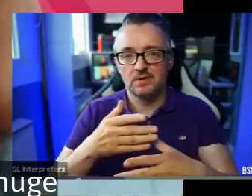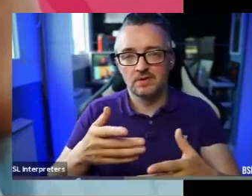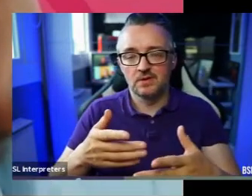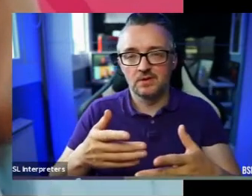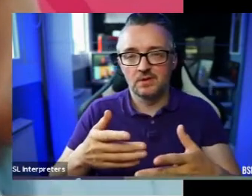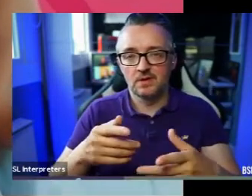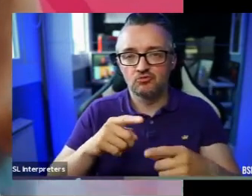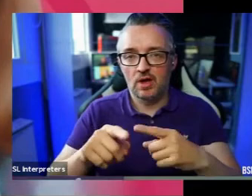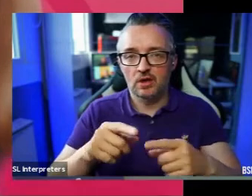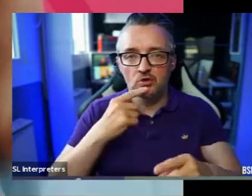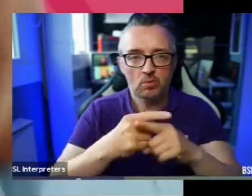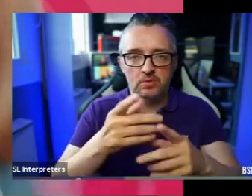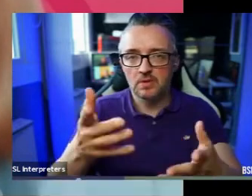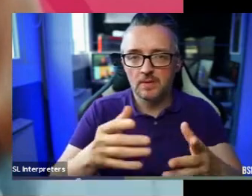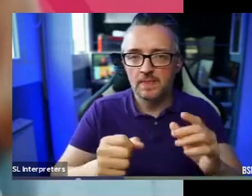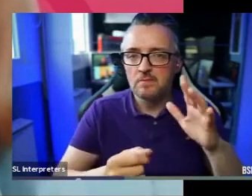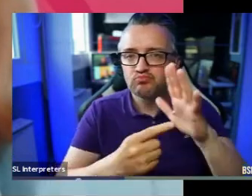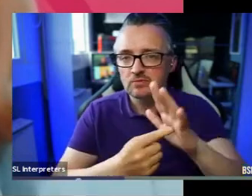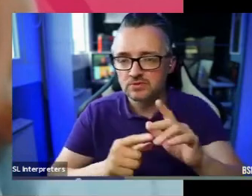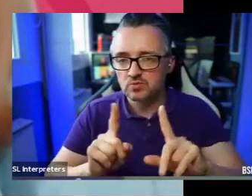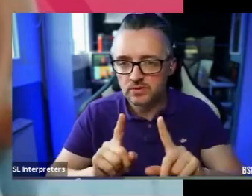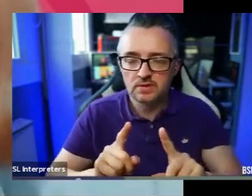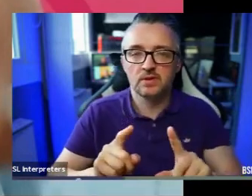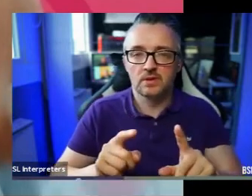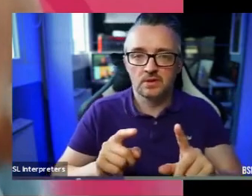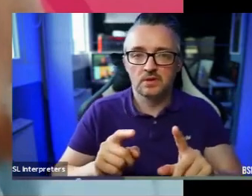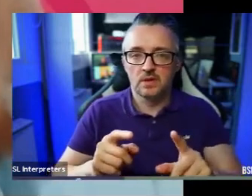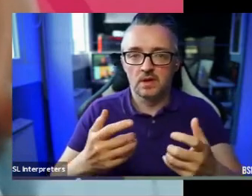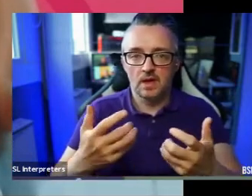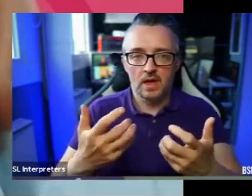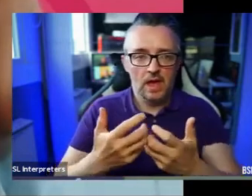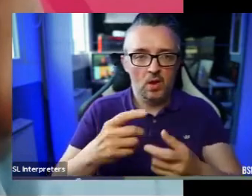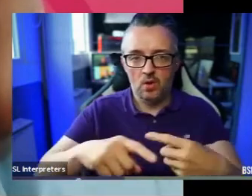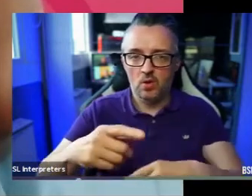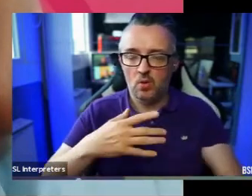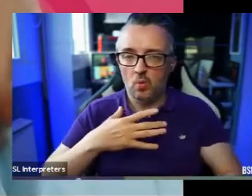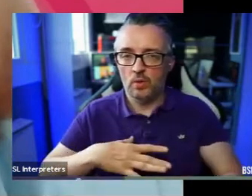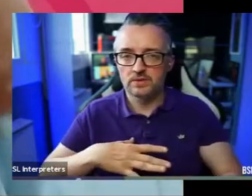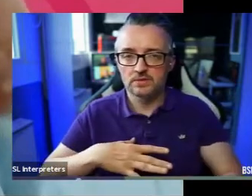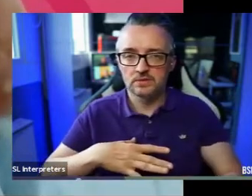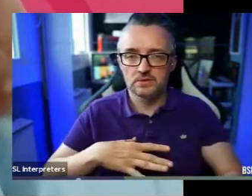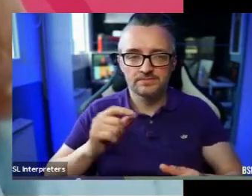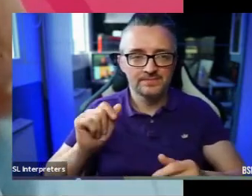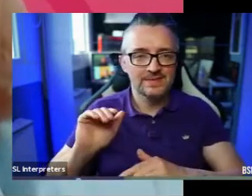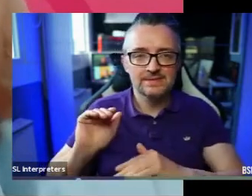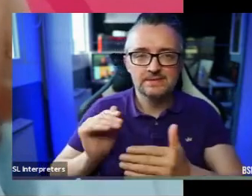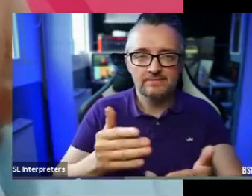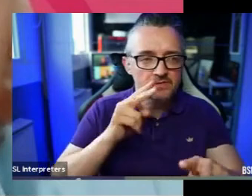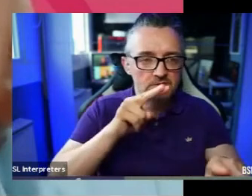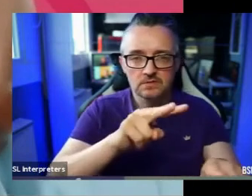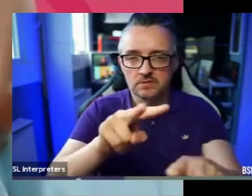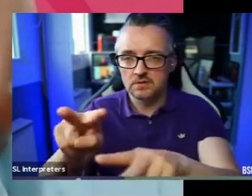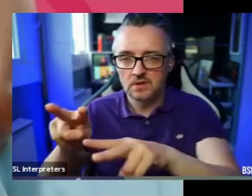people about their priorities and coming out of COVID, what mattered to them, and how they wanted to see